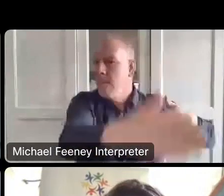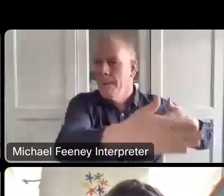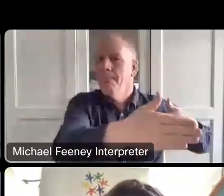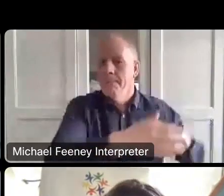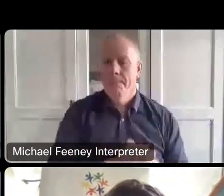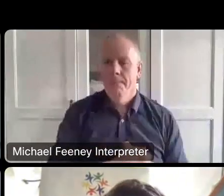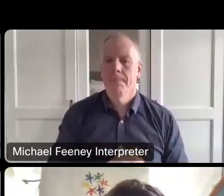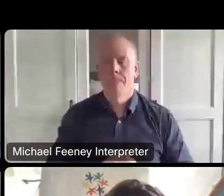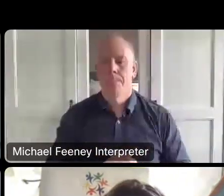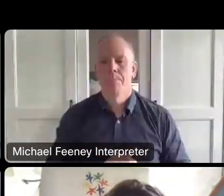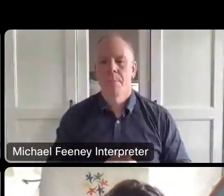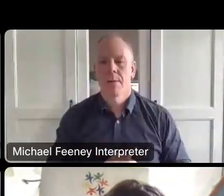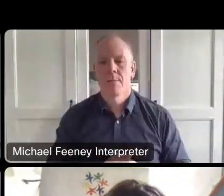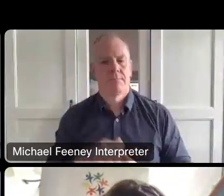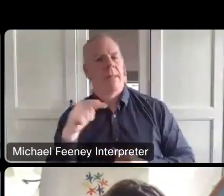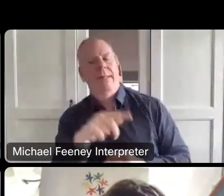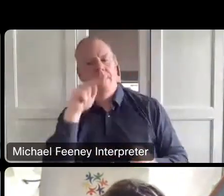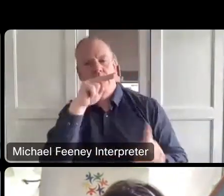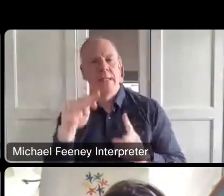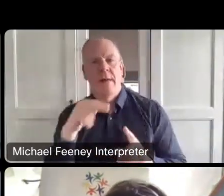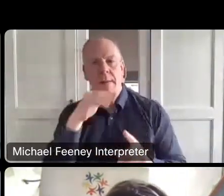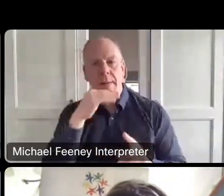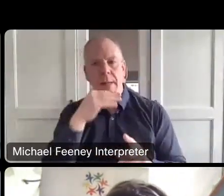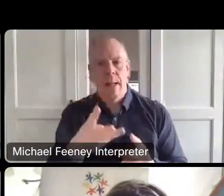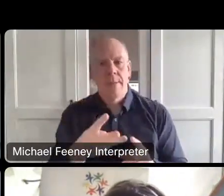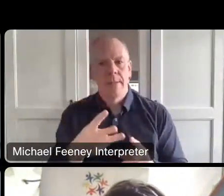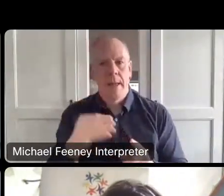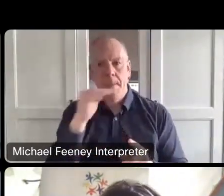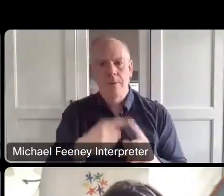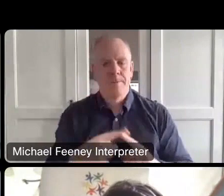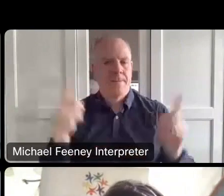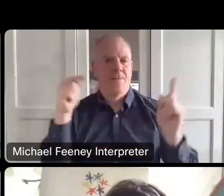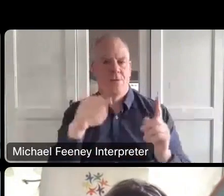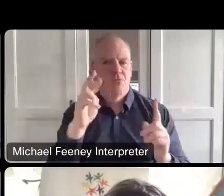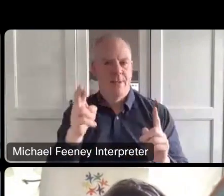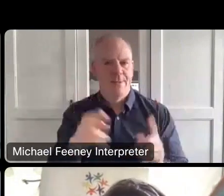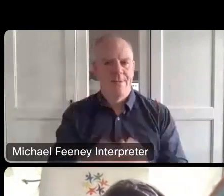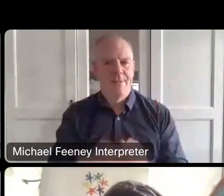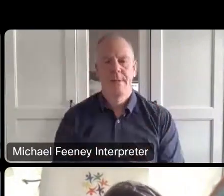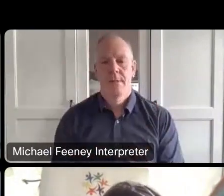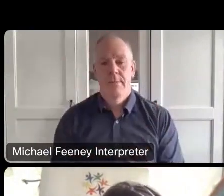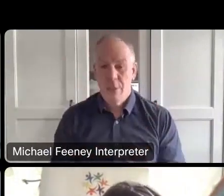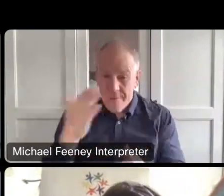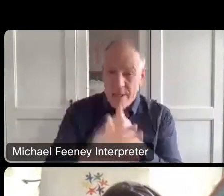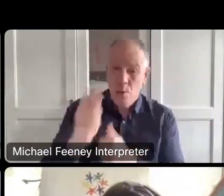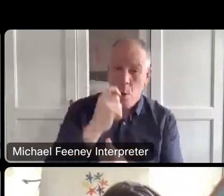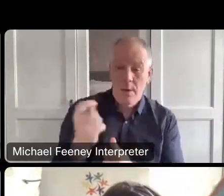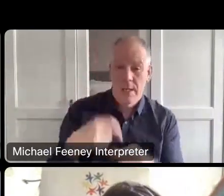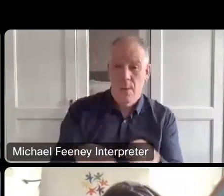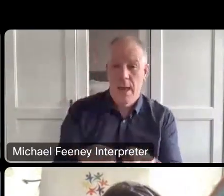I think from that point of view, it will make a big difference. Yeah. And as you reminded us there,